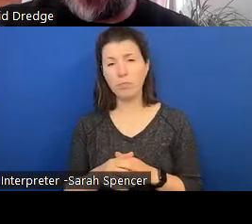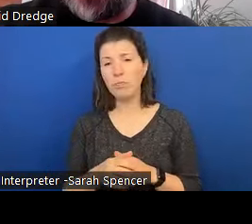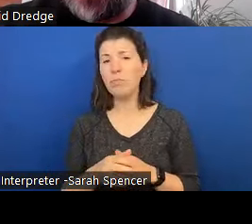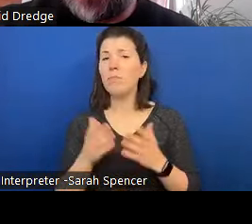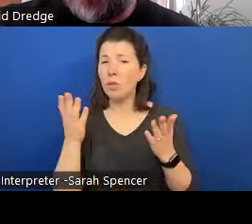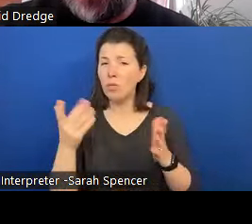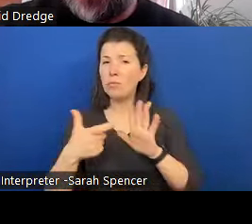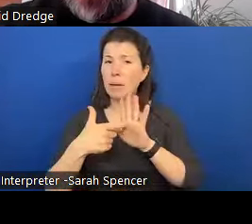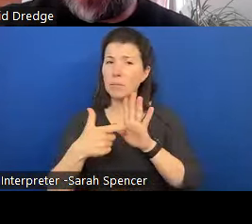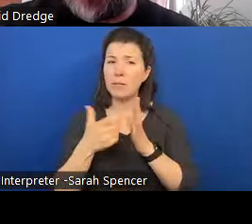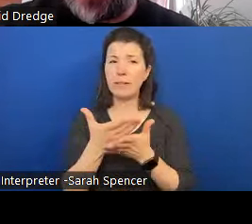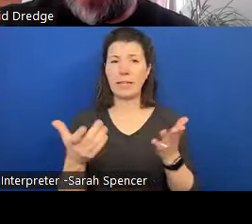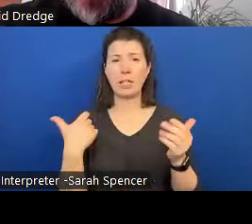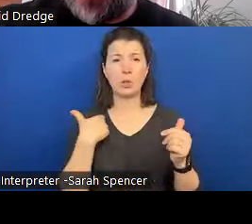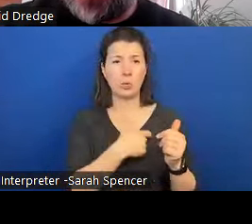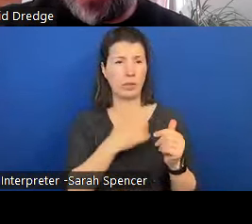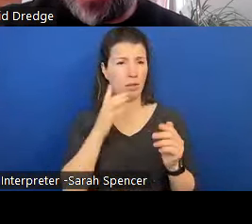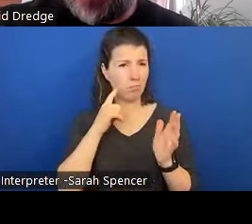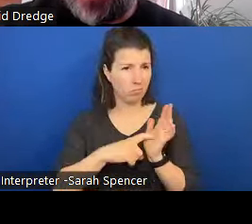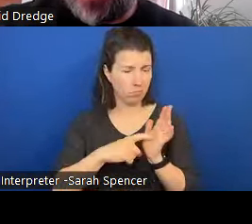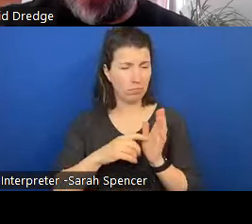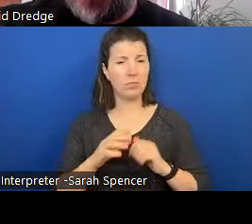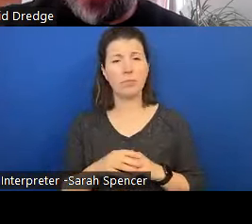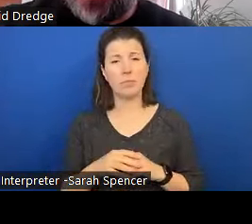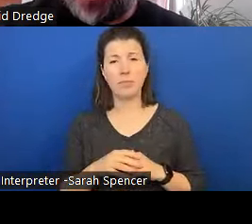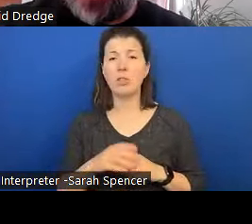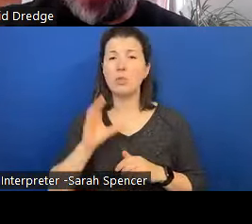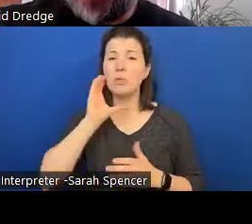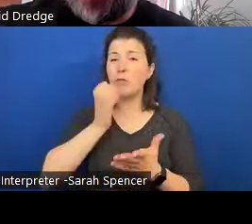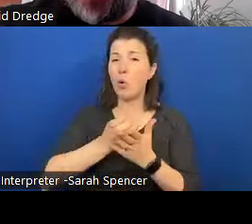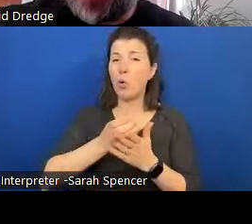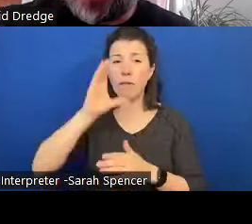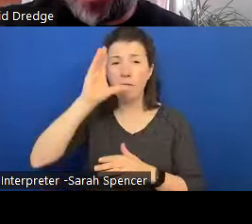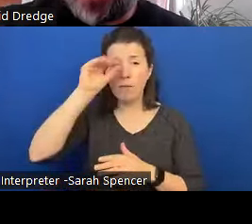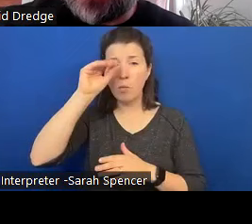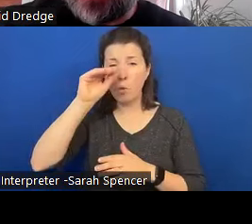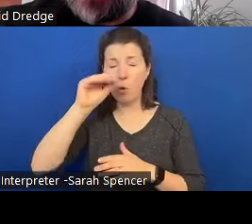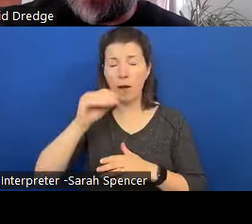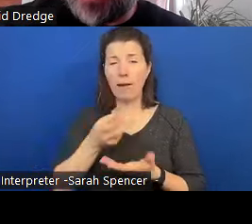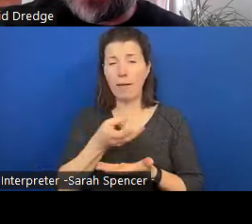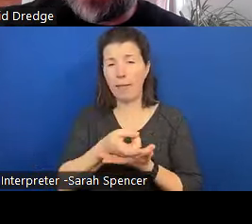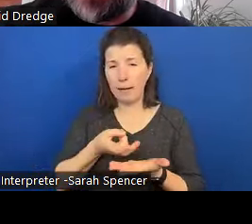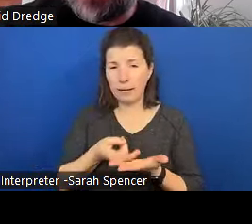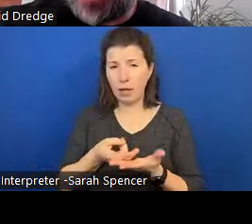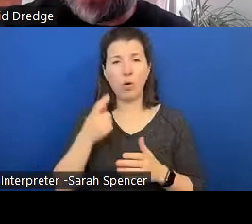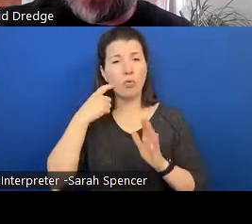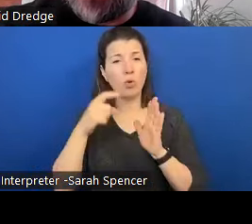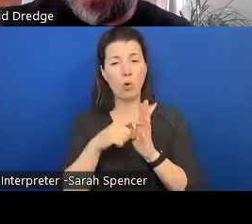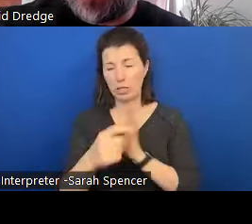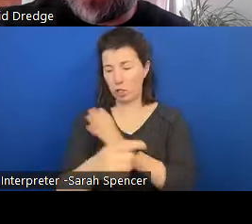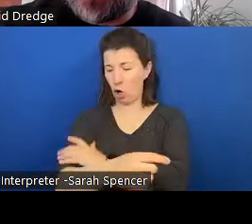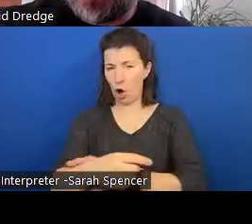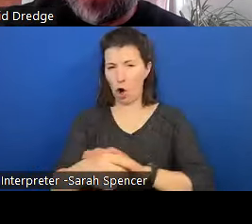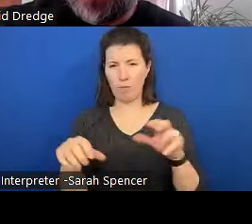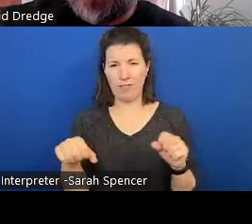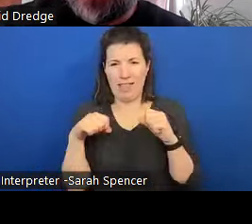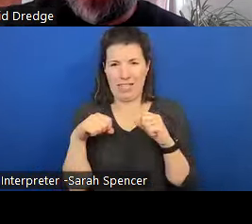So this kid down here, the things I want you to notice is that his arms are flexed, so the biceps are